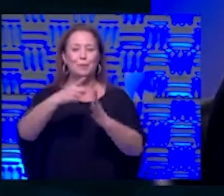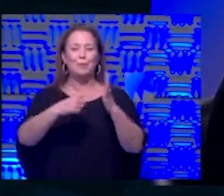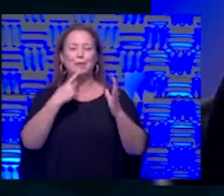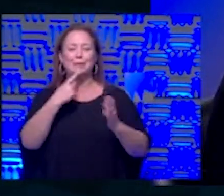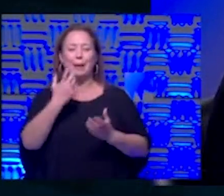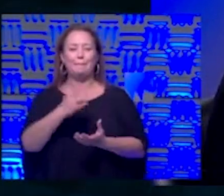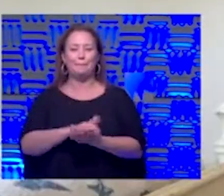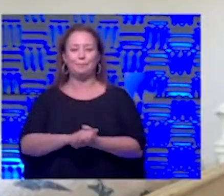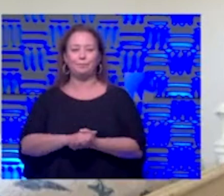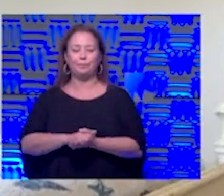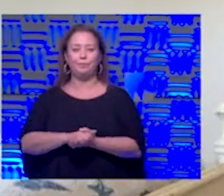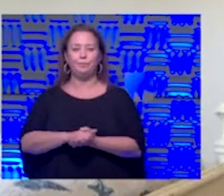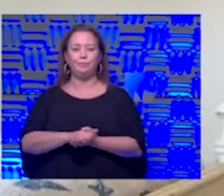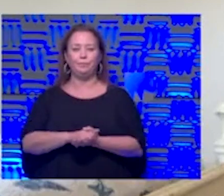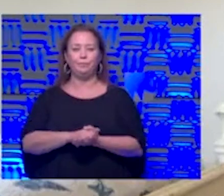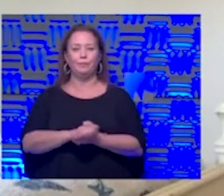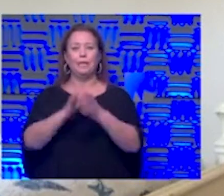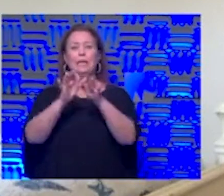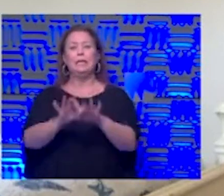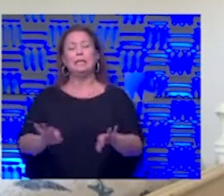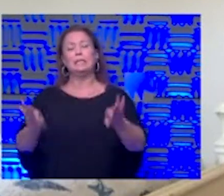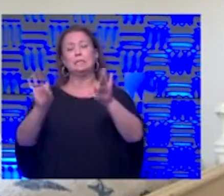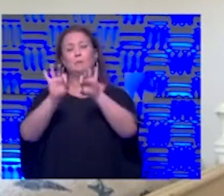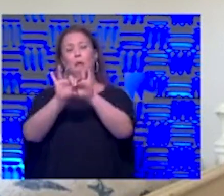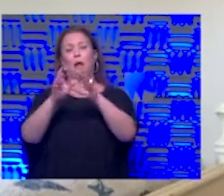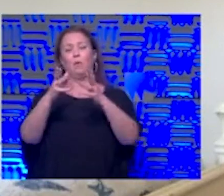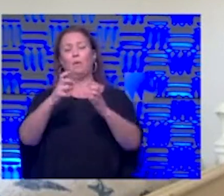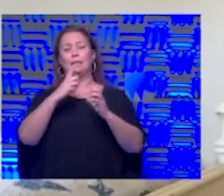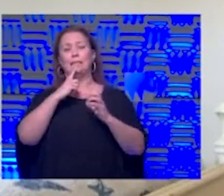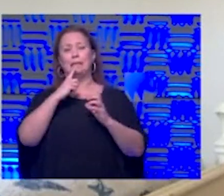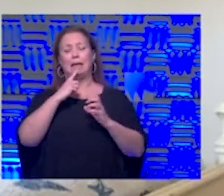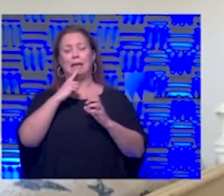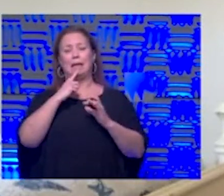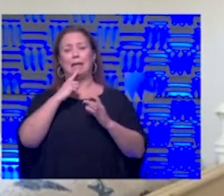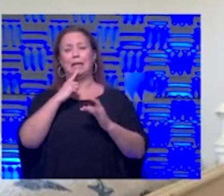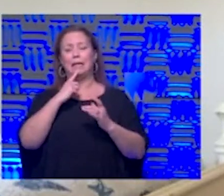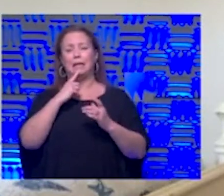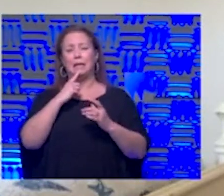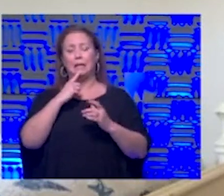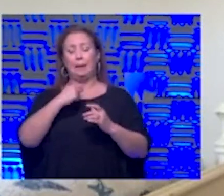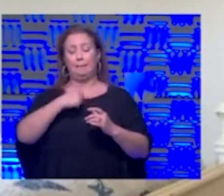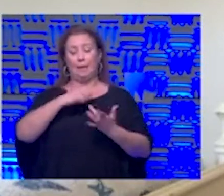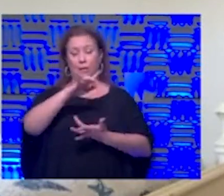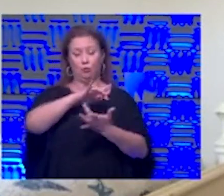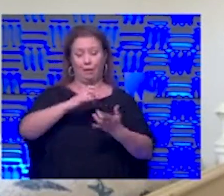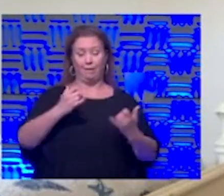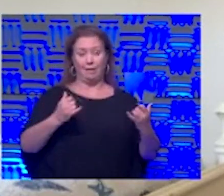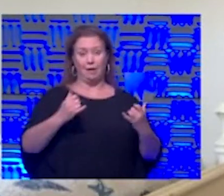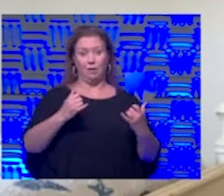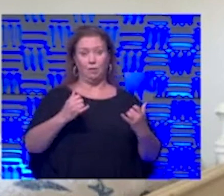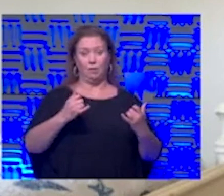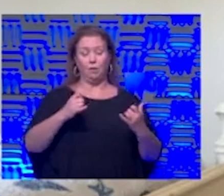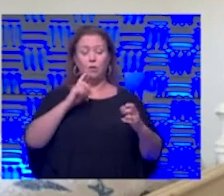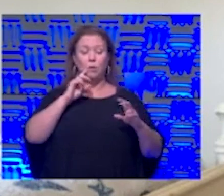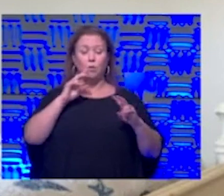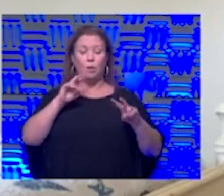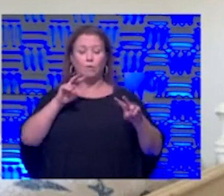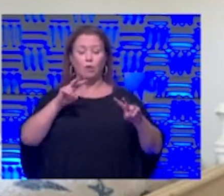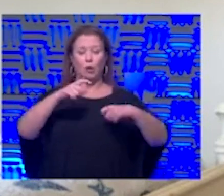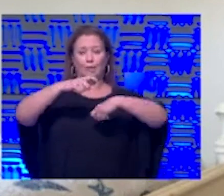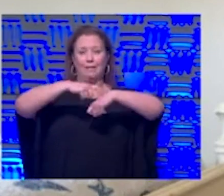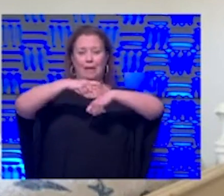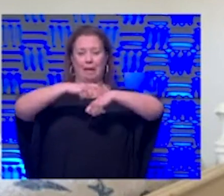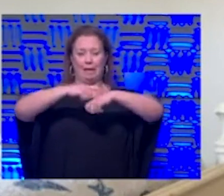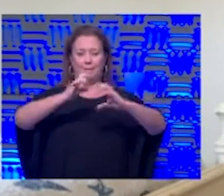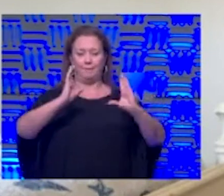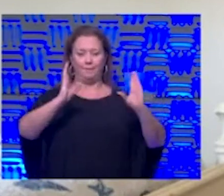Jane? Yeah, this is very important. So I would like to say that, me traveling now, we have to look at what time point are